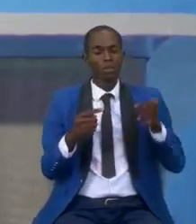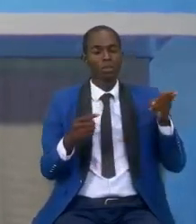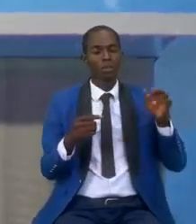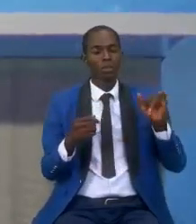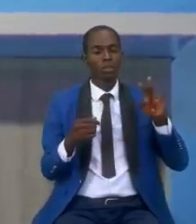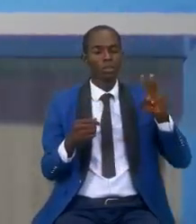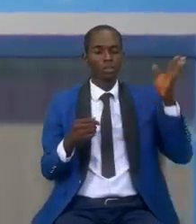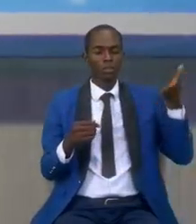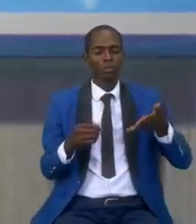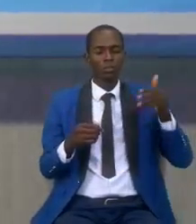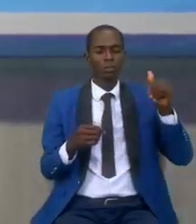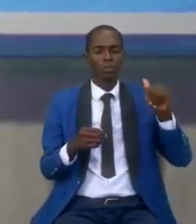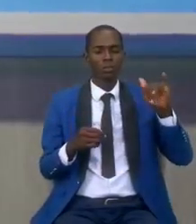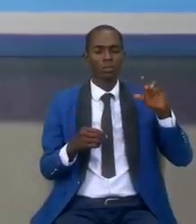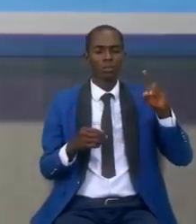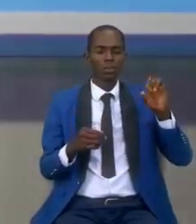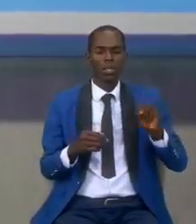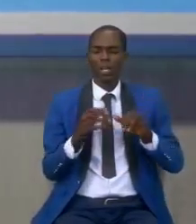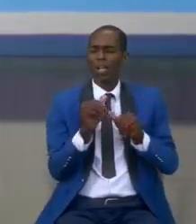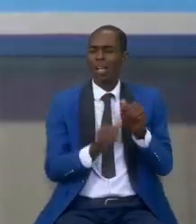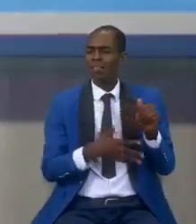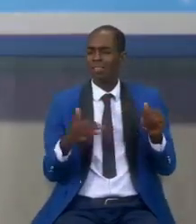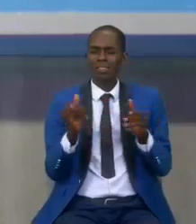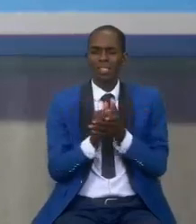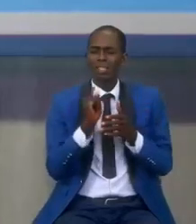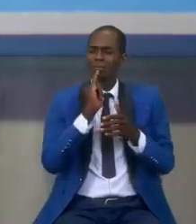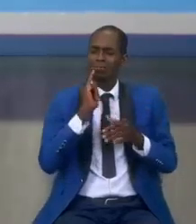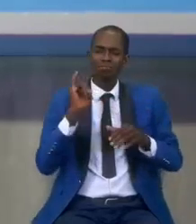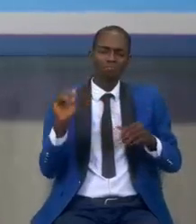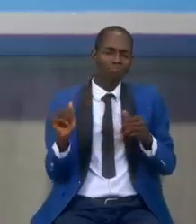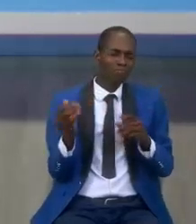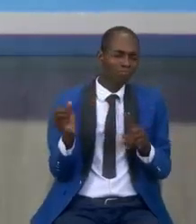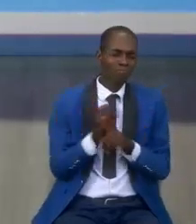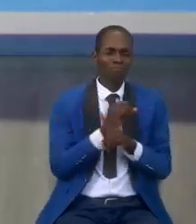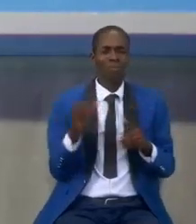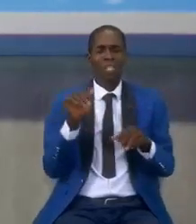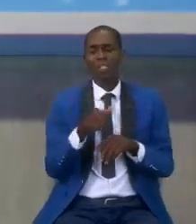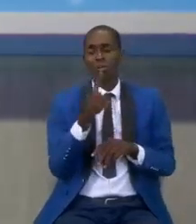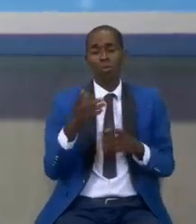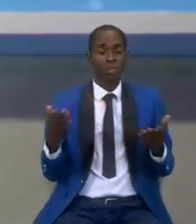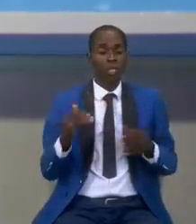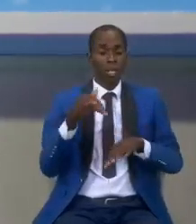there, at this very moment I speak the word of authority against that thing.